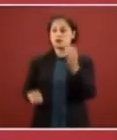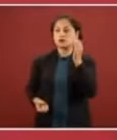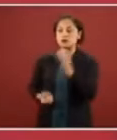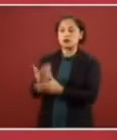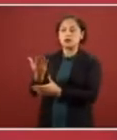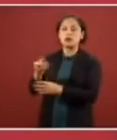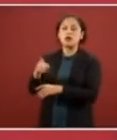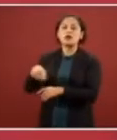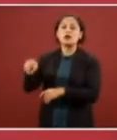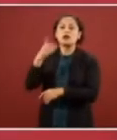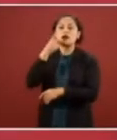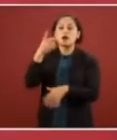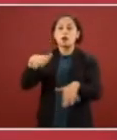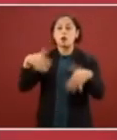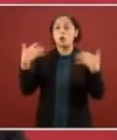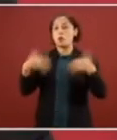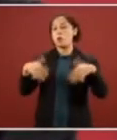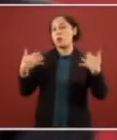oh